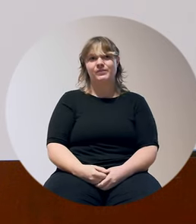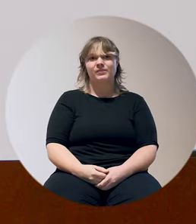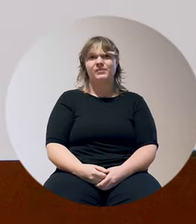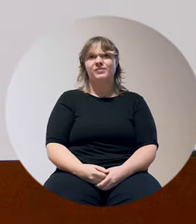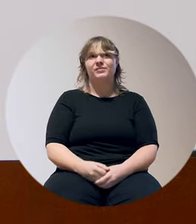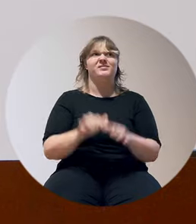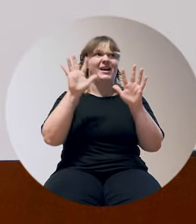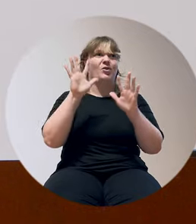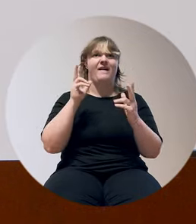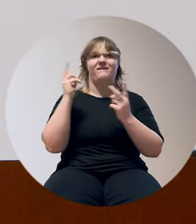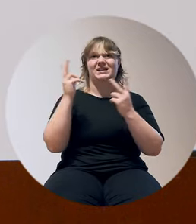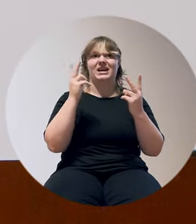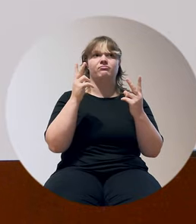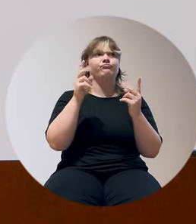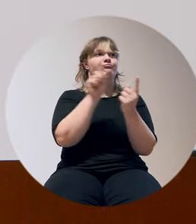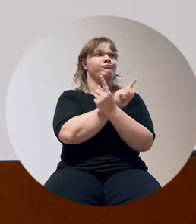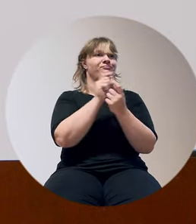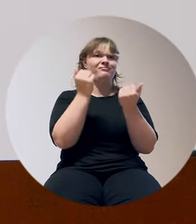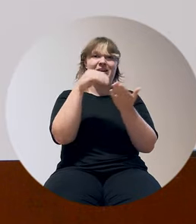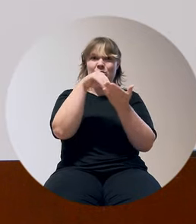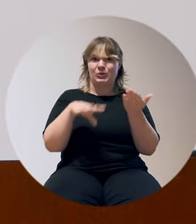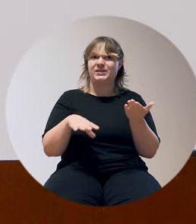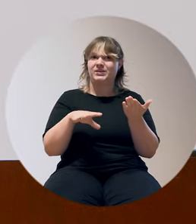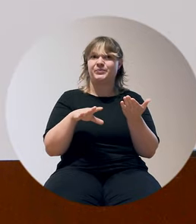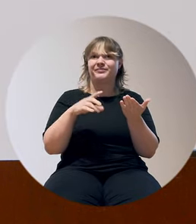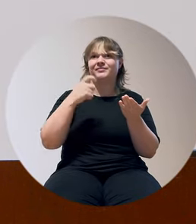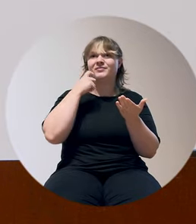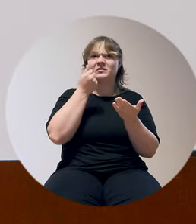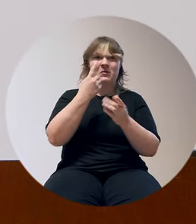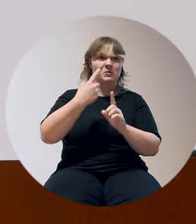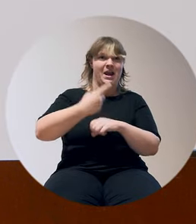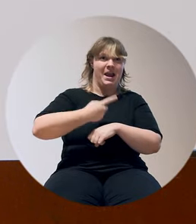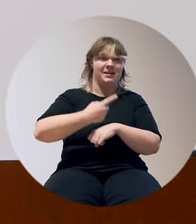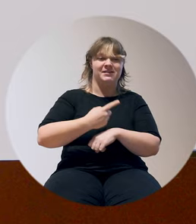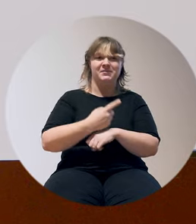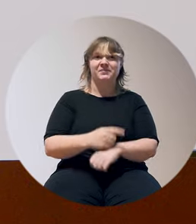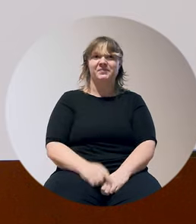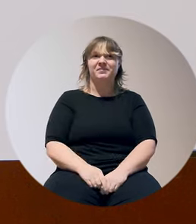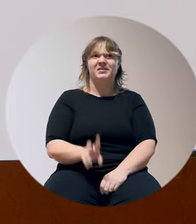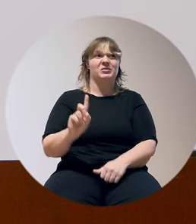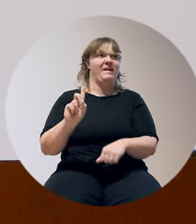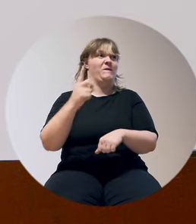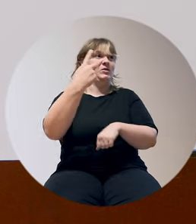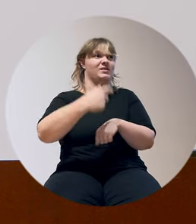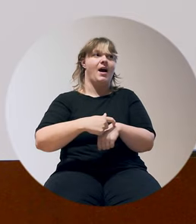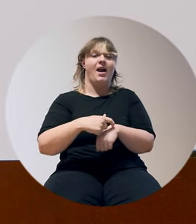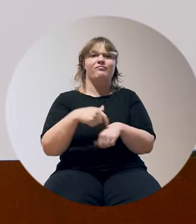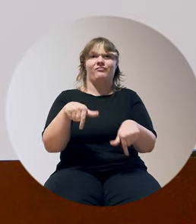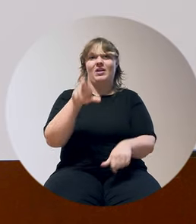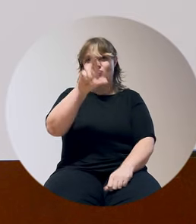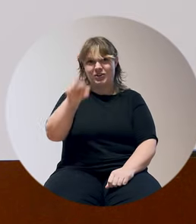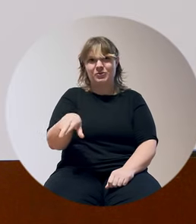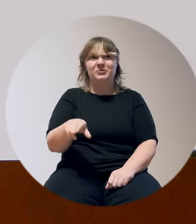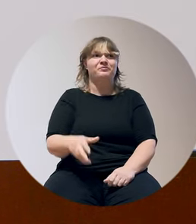Had a really great visit with a lot of students this past few days. And it's my first time in